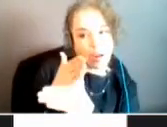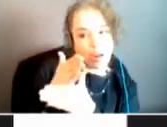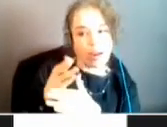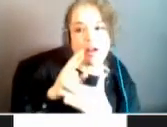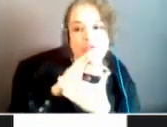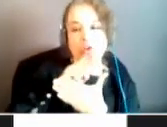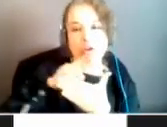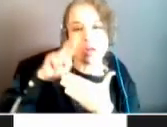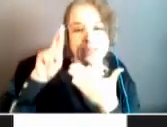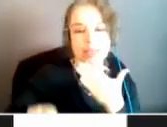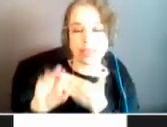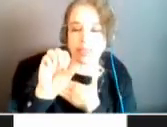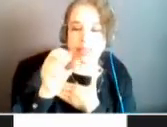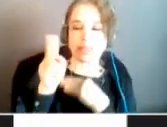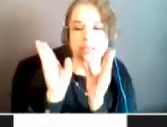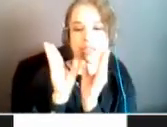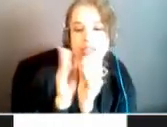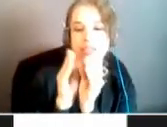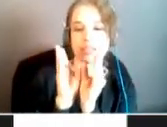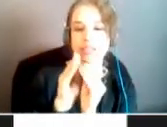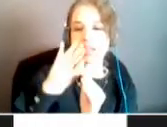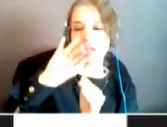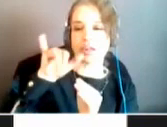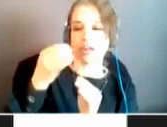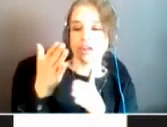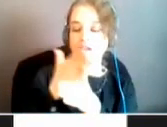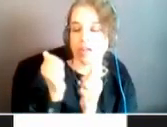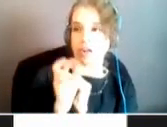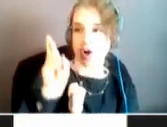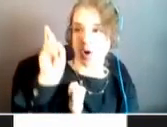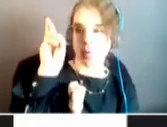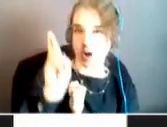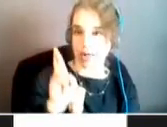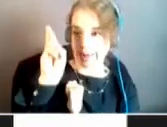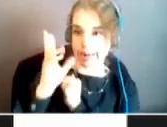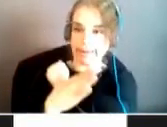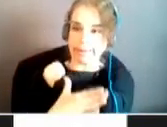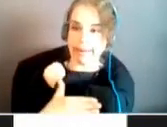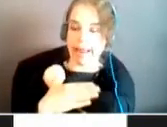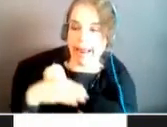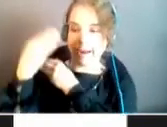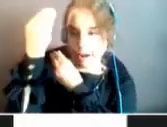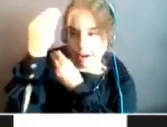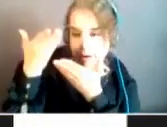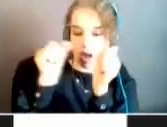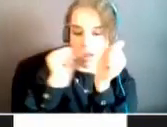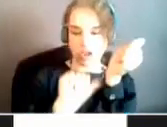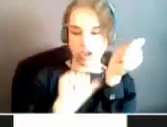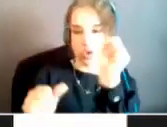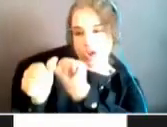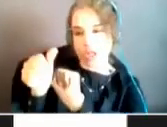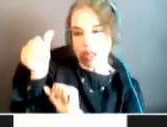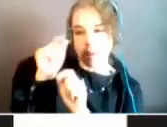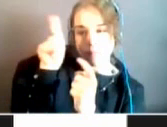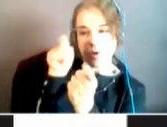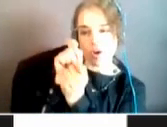Outcomes Subcommittee. Jocelyn will be sharing our Riverside County data looking at suicide,